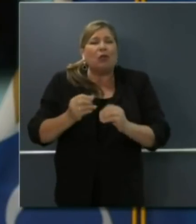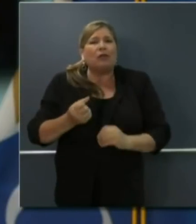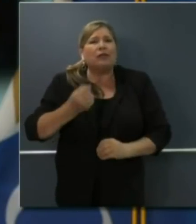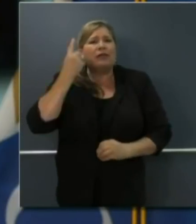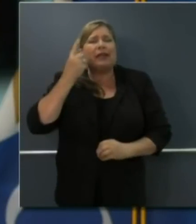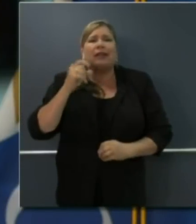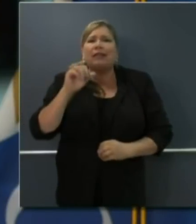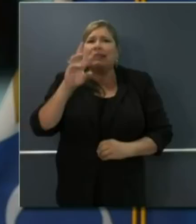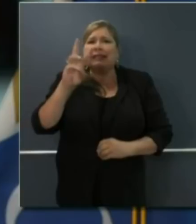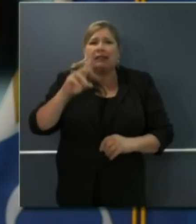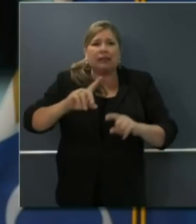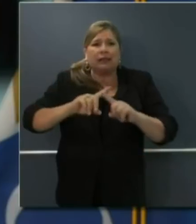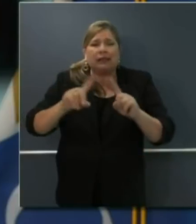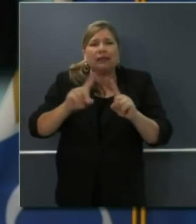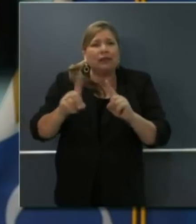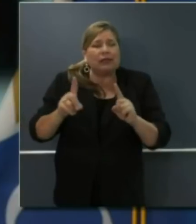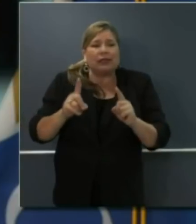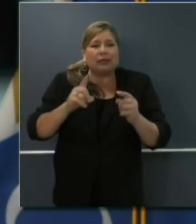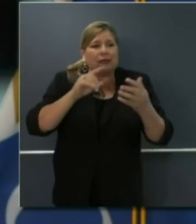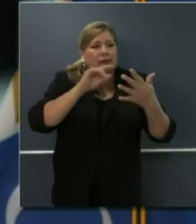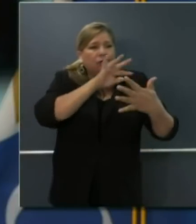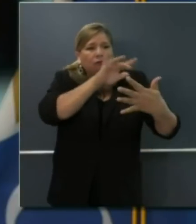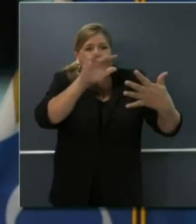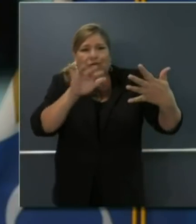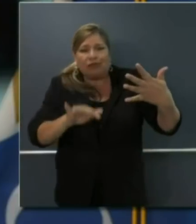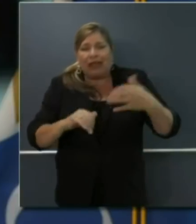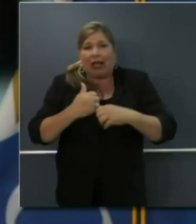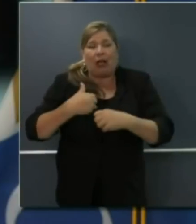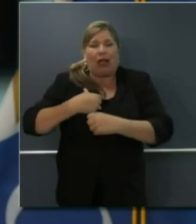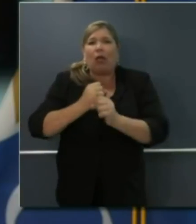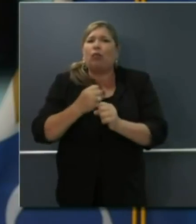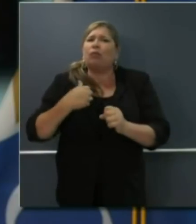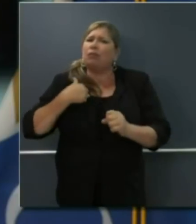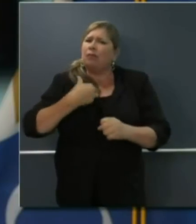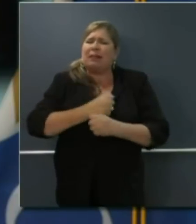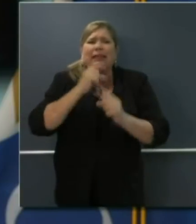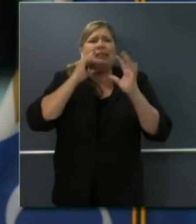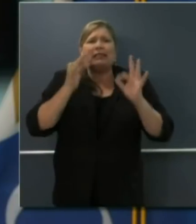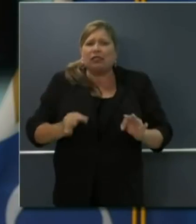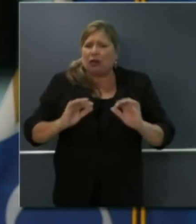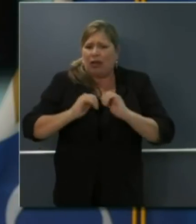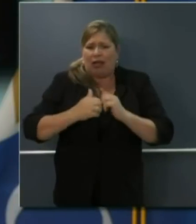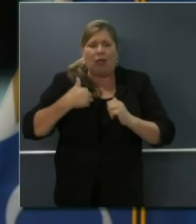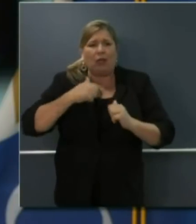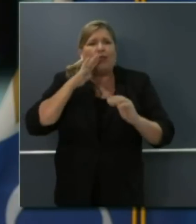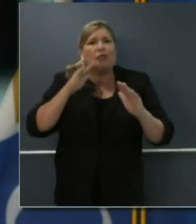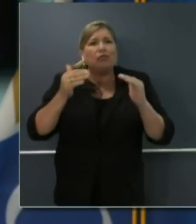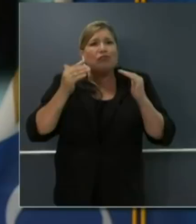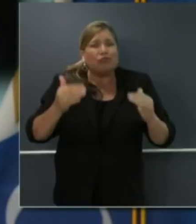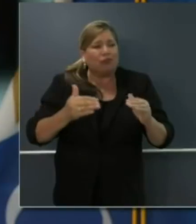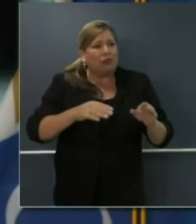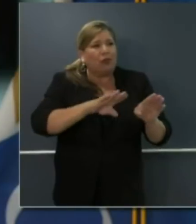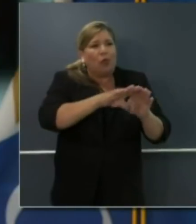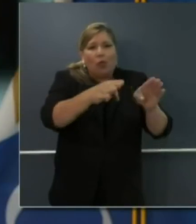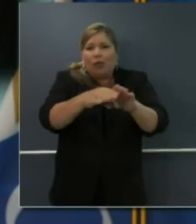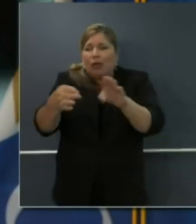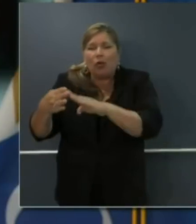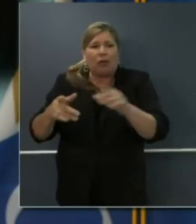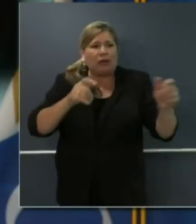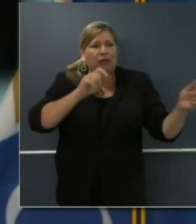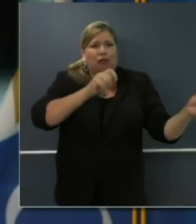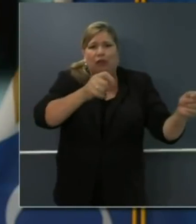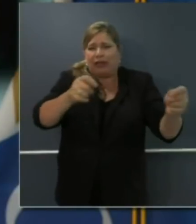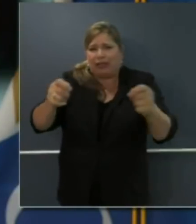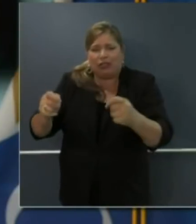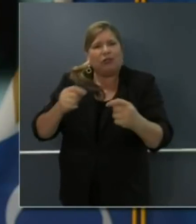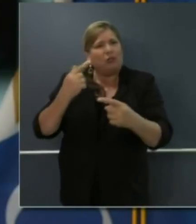6 indicators that will guide our decision-making as it relates to making meaningful adjustments, meaningful